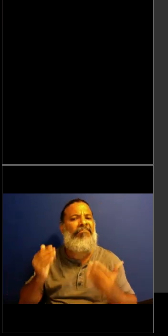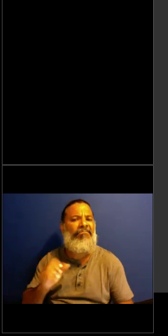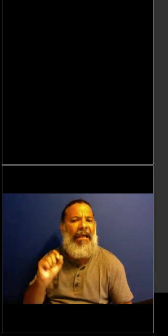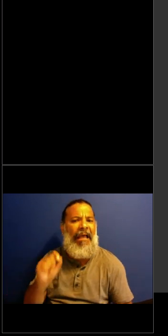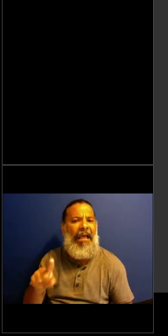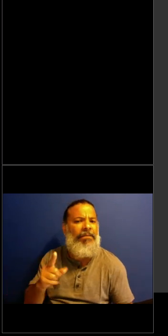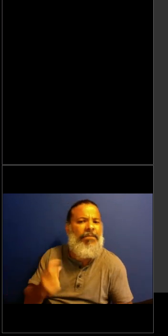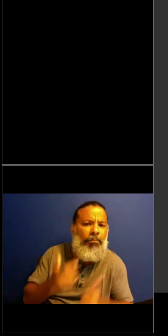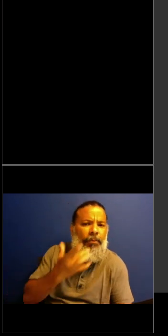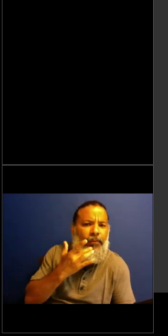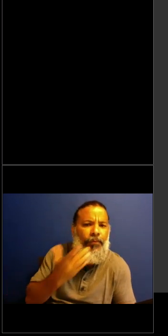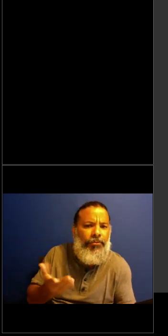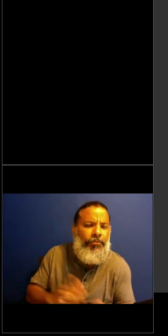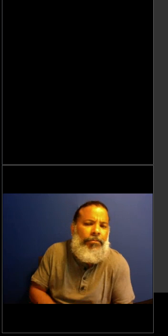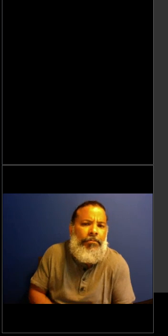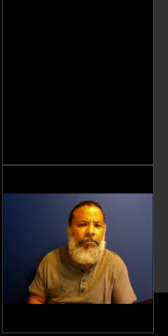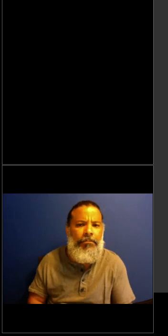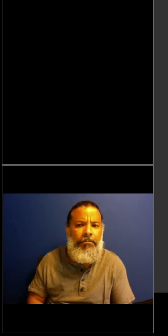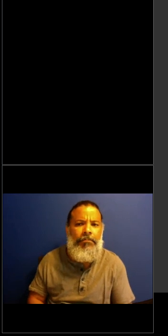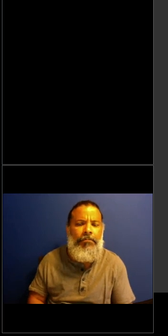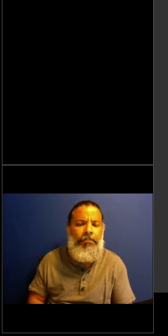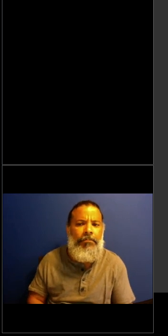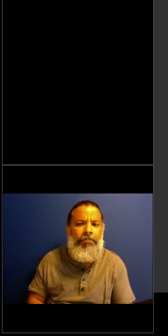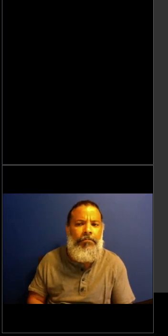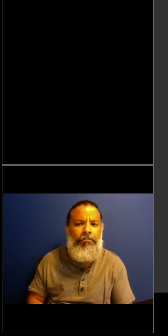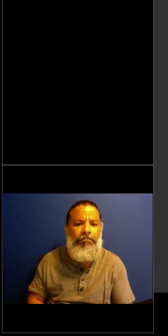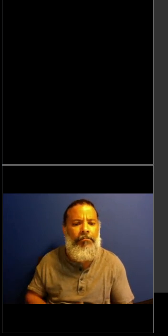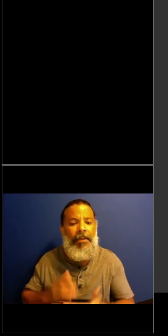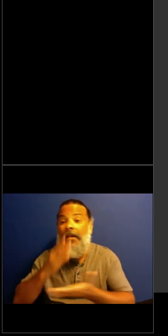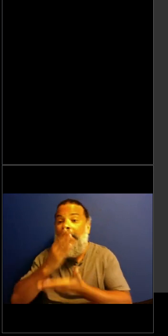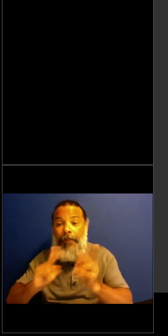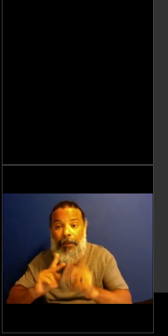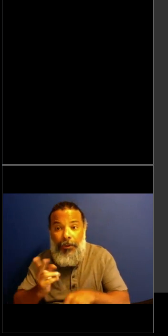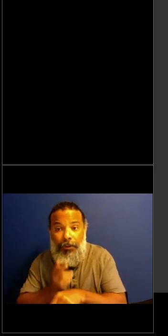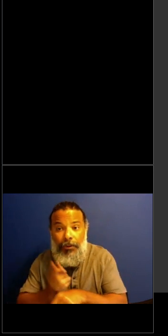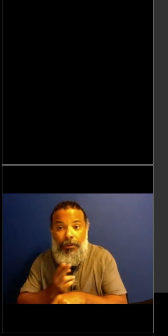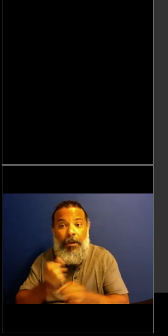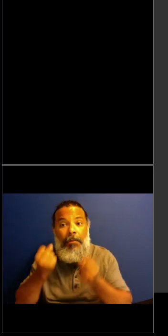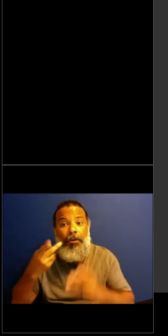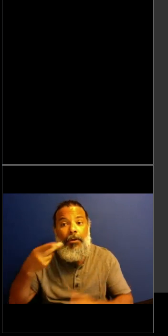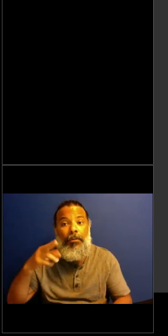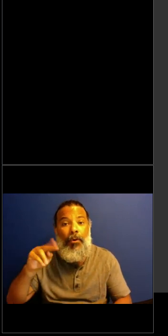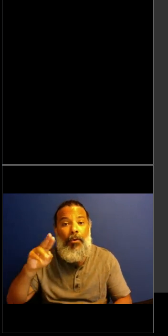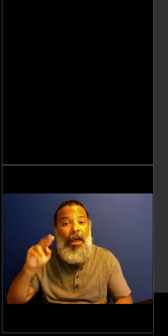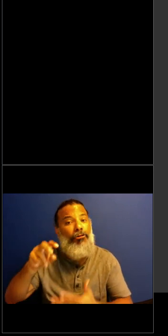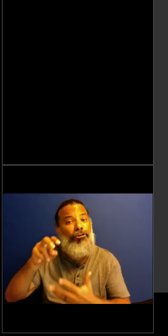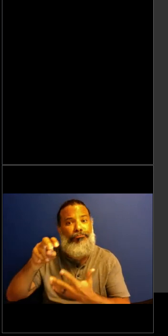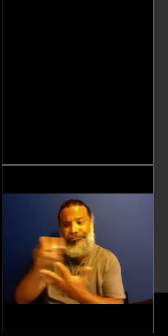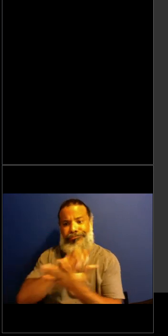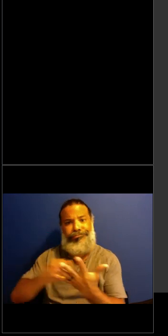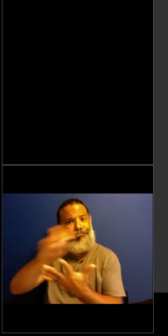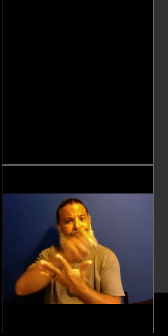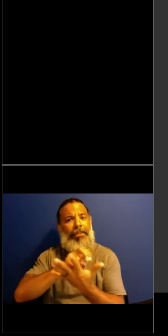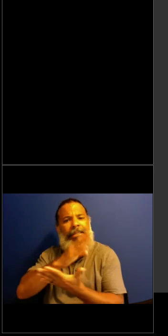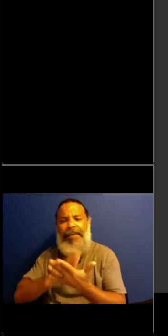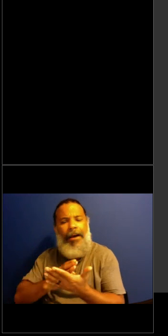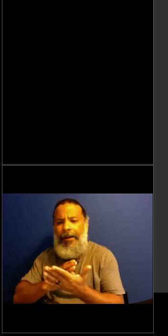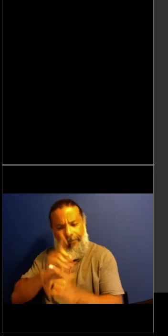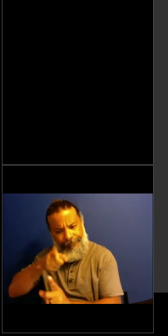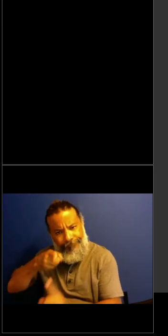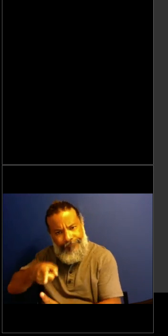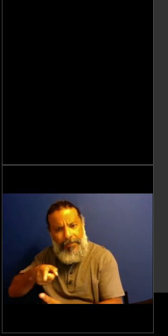clarification as to how someone would like those pronouns to be used. Some folks use multiple pronouns freely and interchangeably, others might use different pronouns in